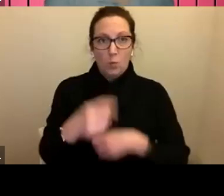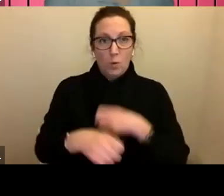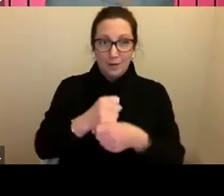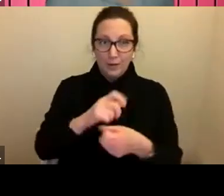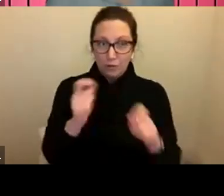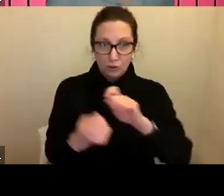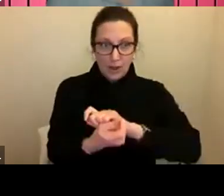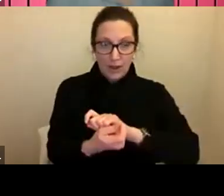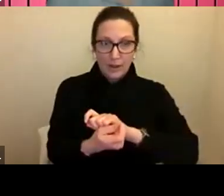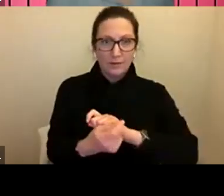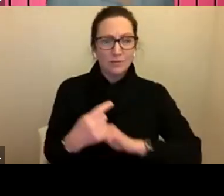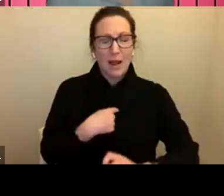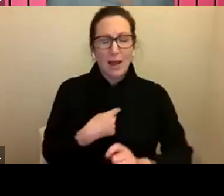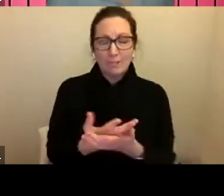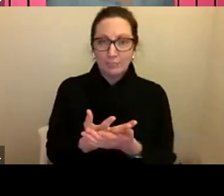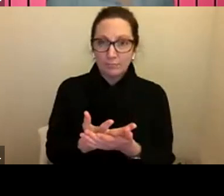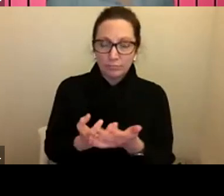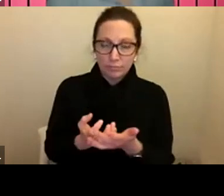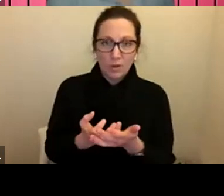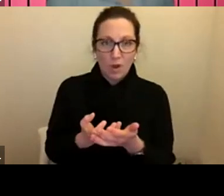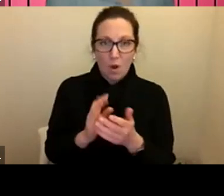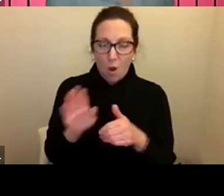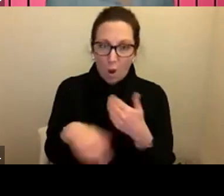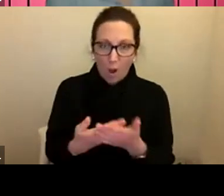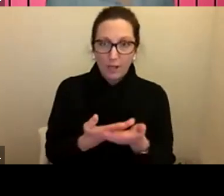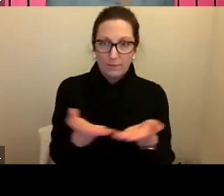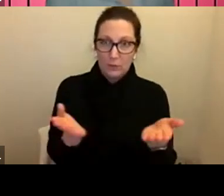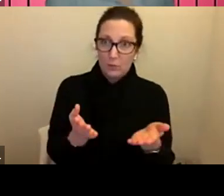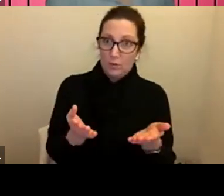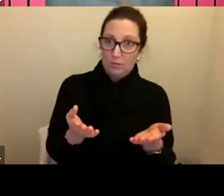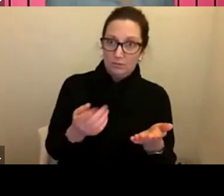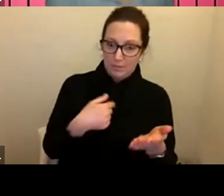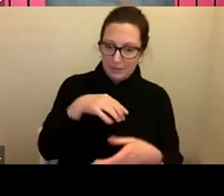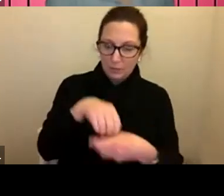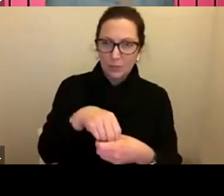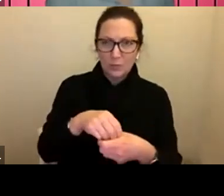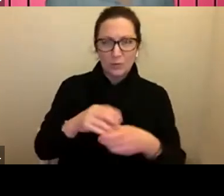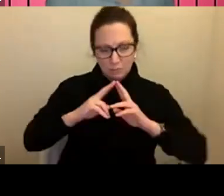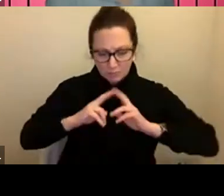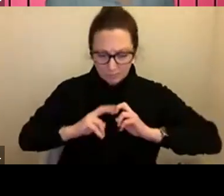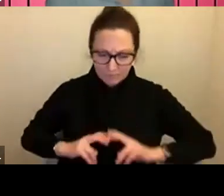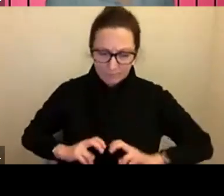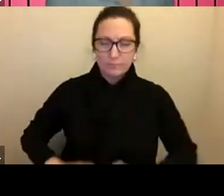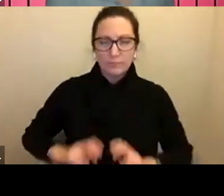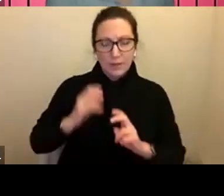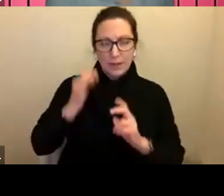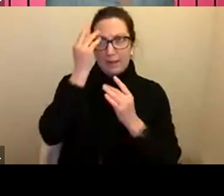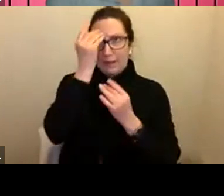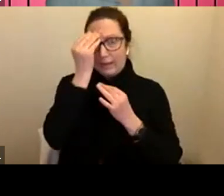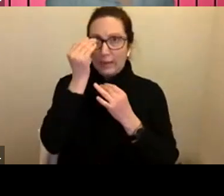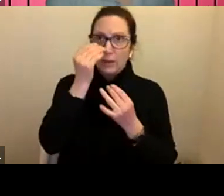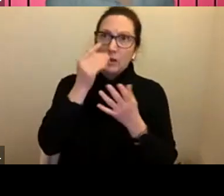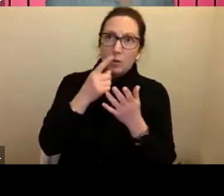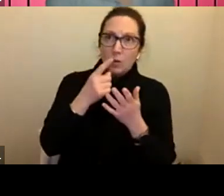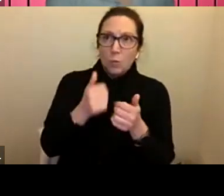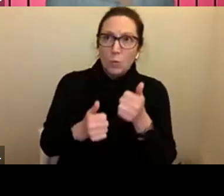I implore all of us to really think hard and dig deep and look at what opportunity we have